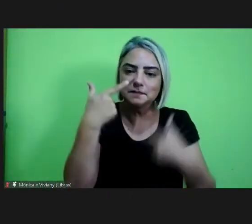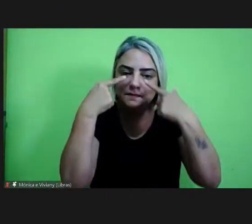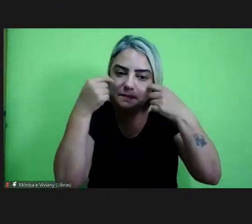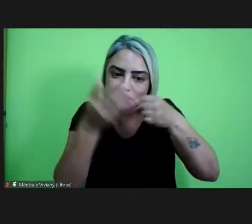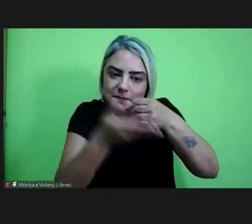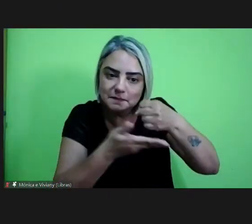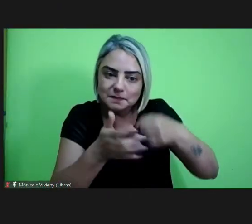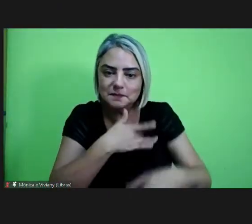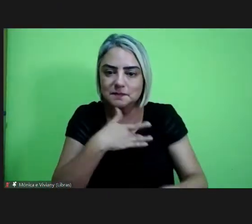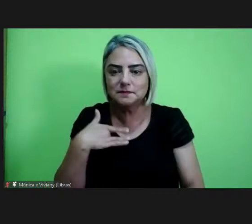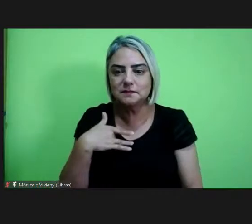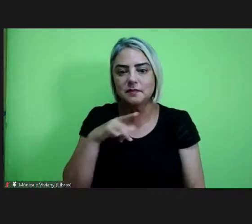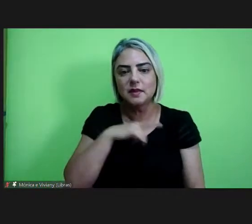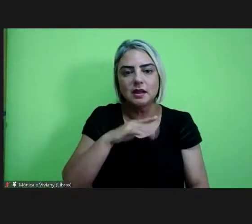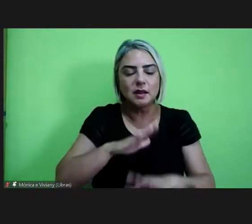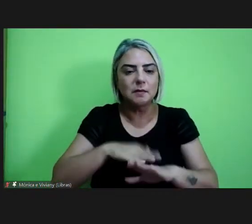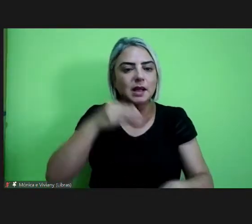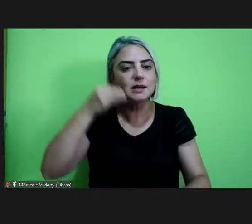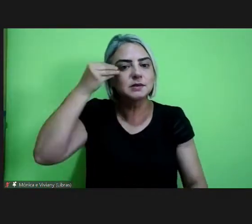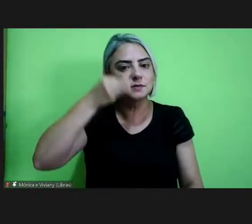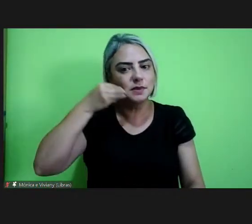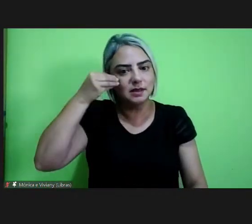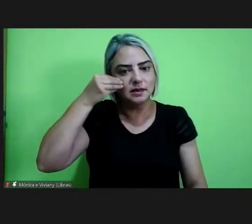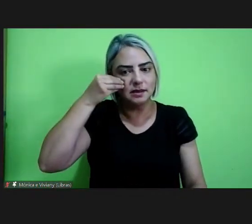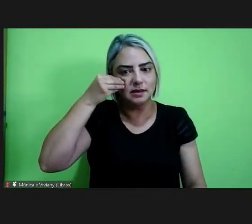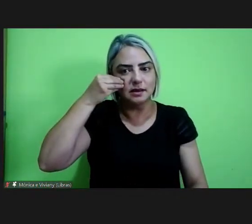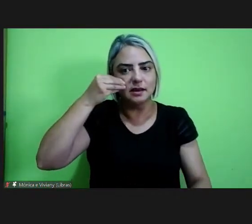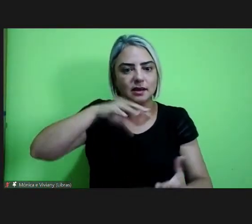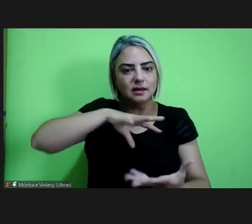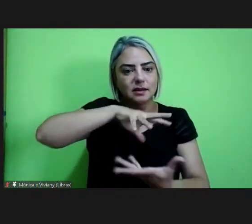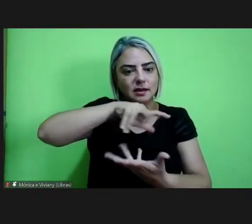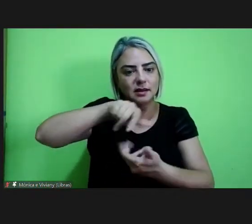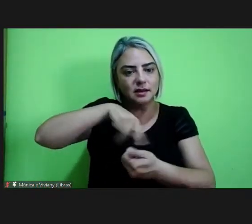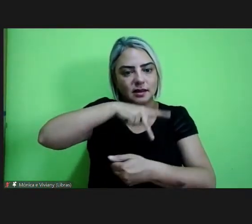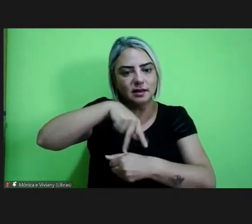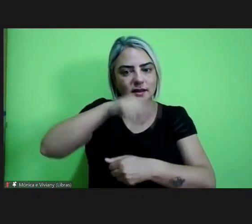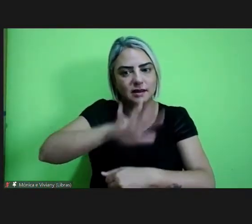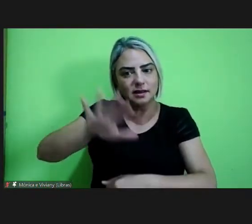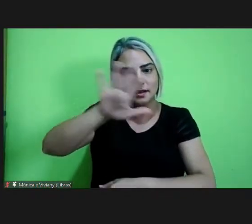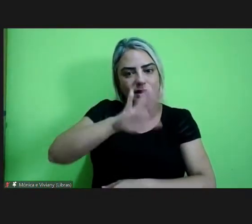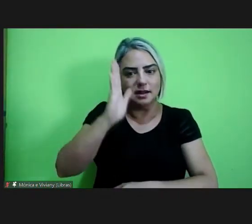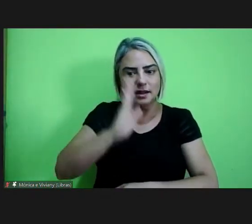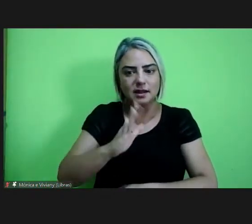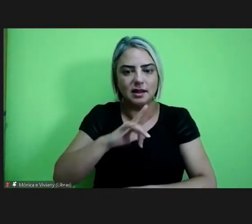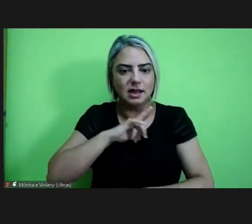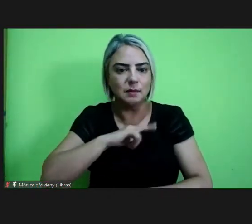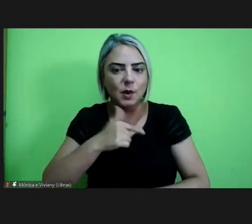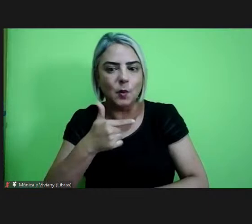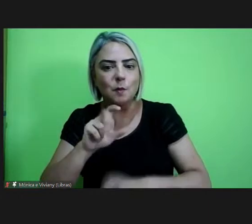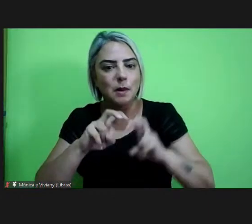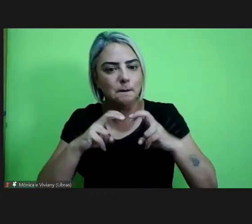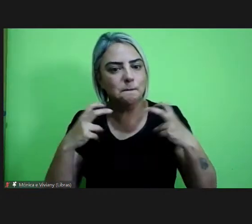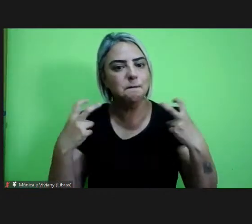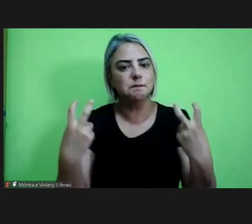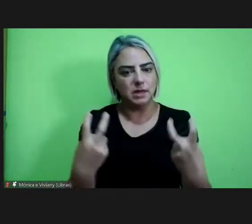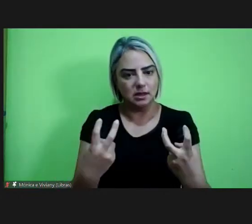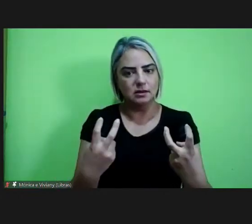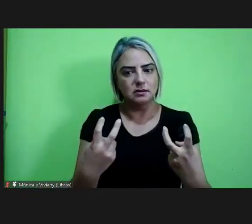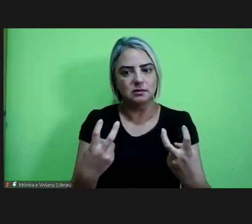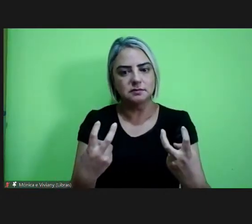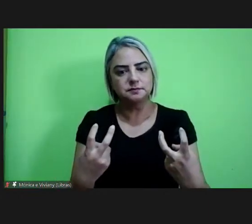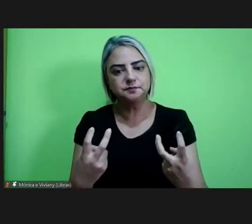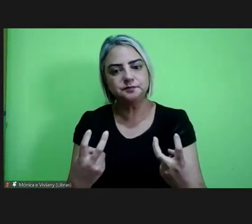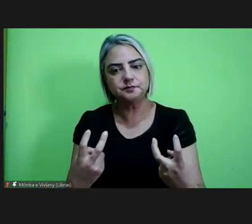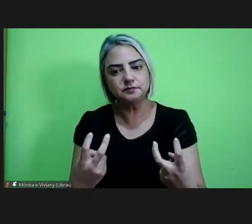third day of the second international seminar. We're going to have more national and international experiences. We're going to